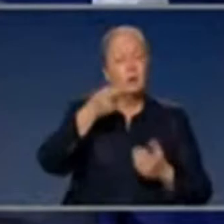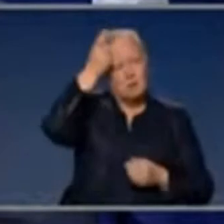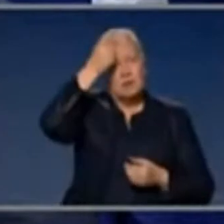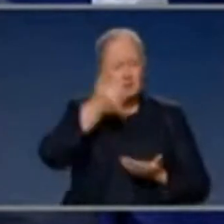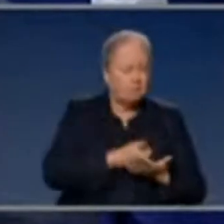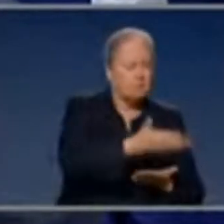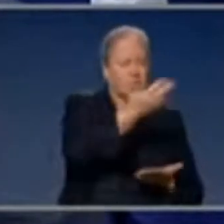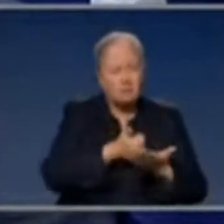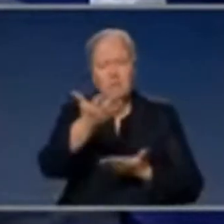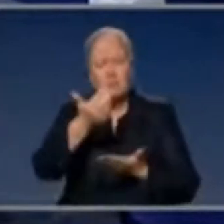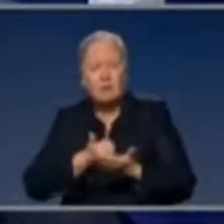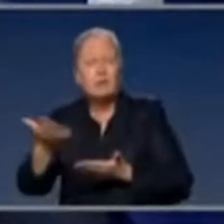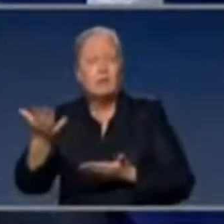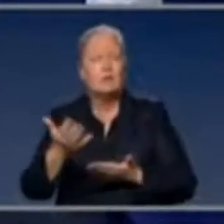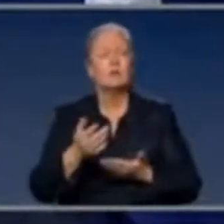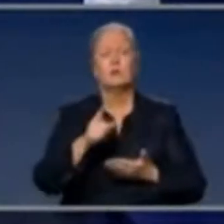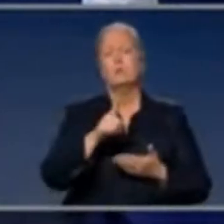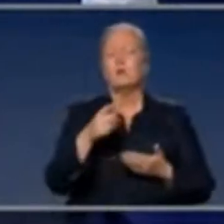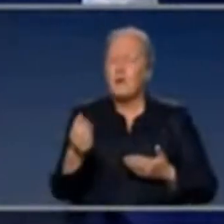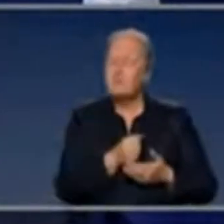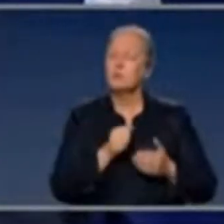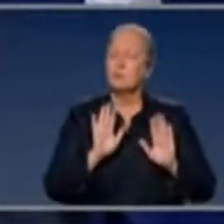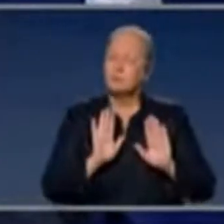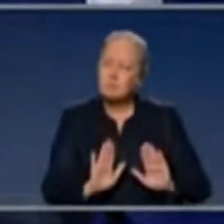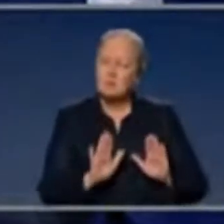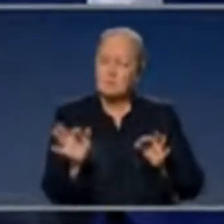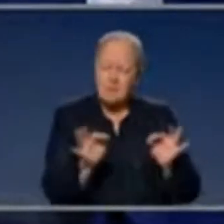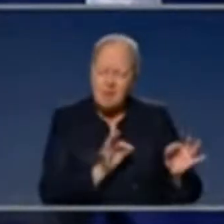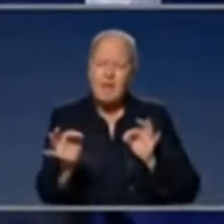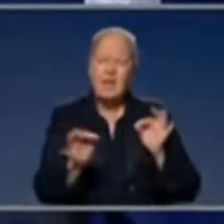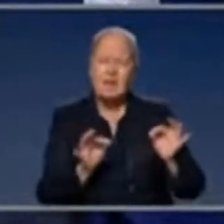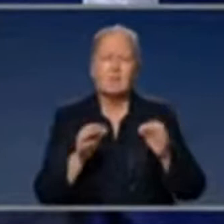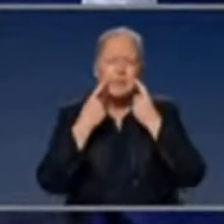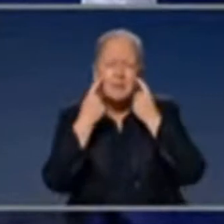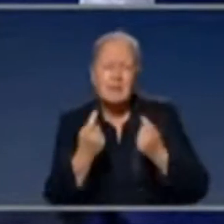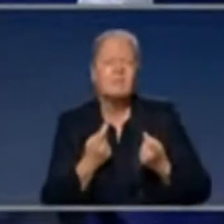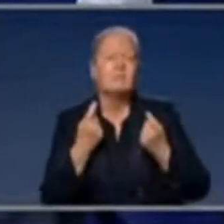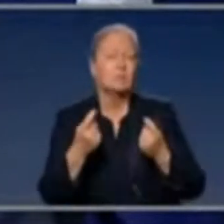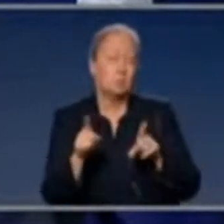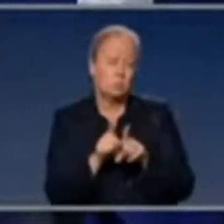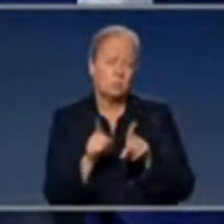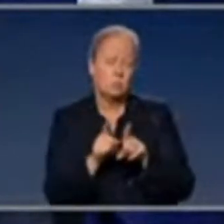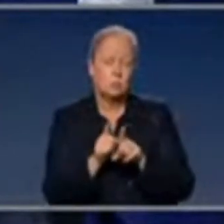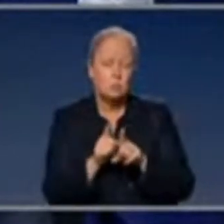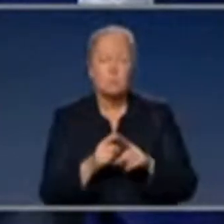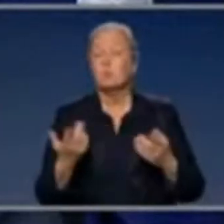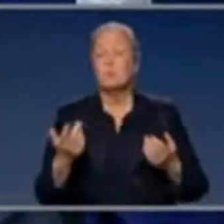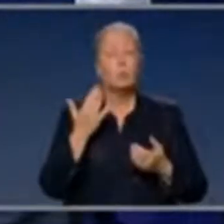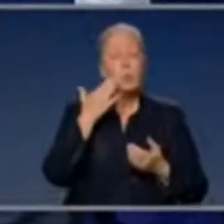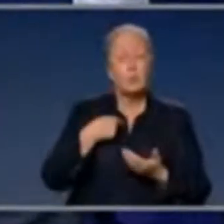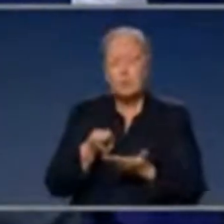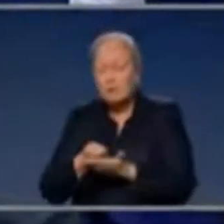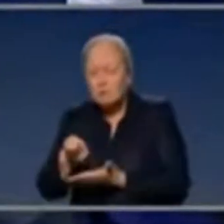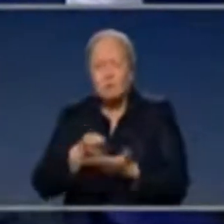tomorrow morning about where that will be done. That will need to be done in a careful and purposeful way, in a way that builds and works